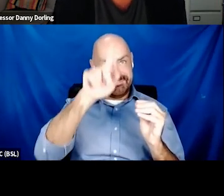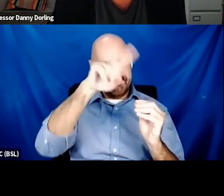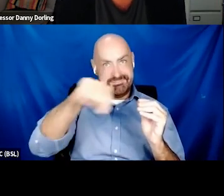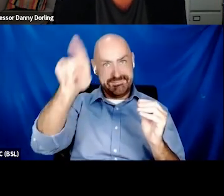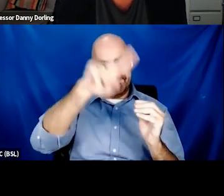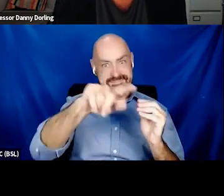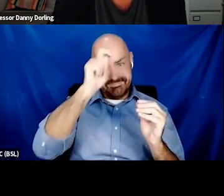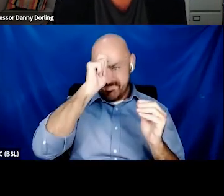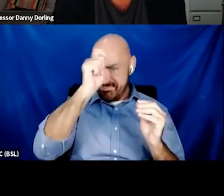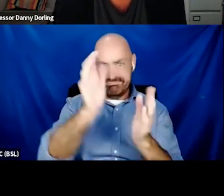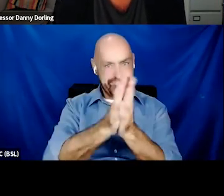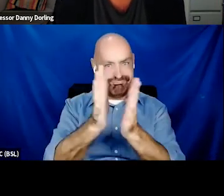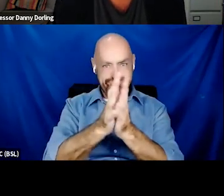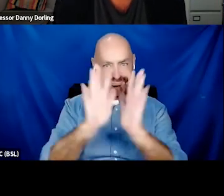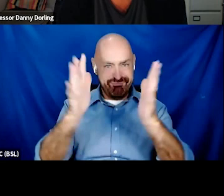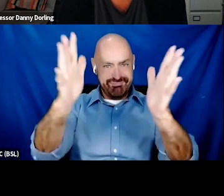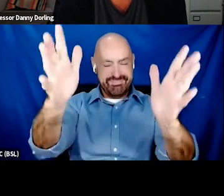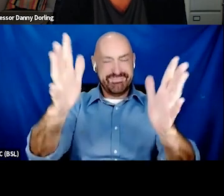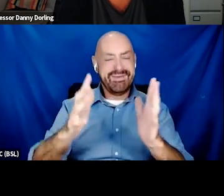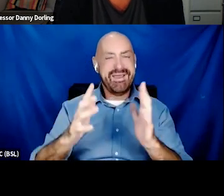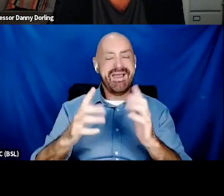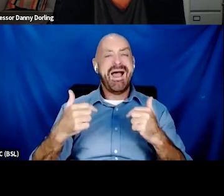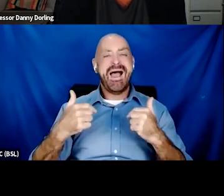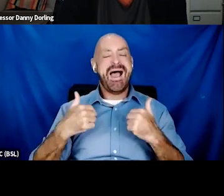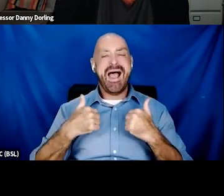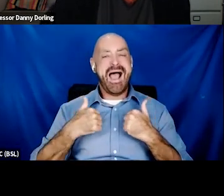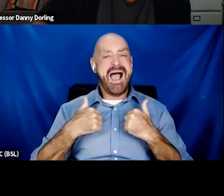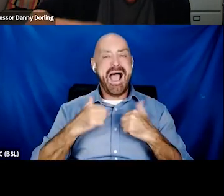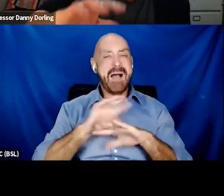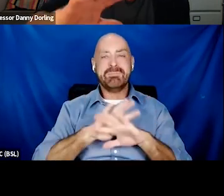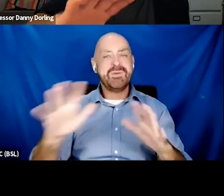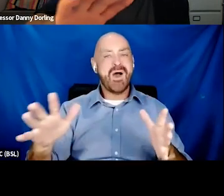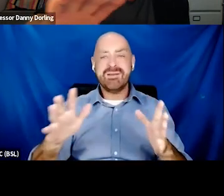them just to show you I'm not making this up.